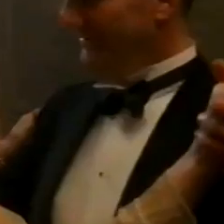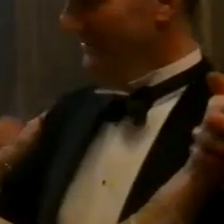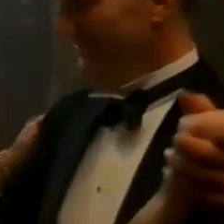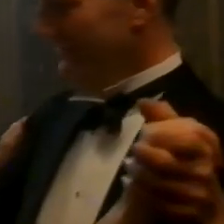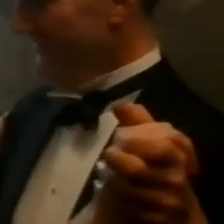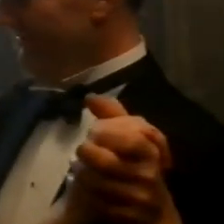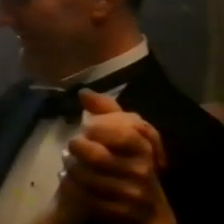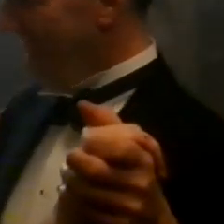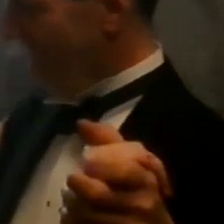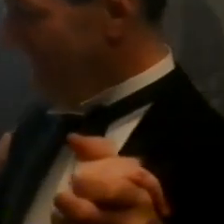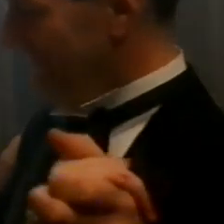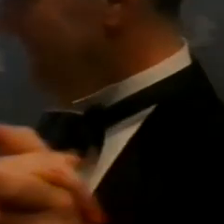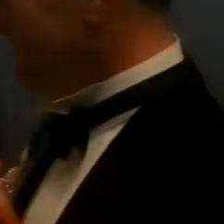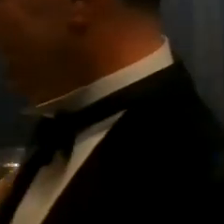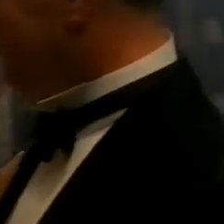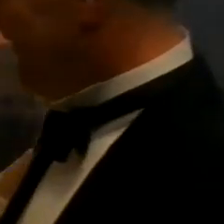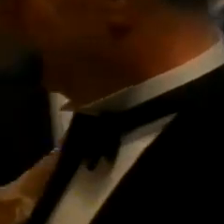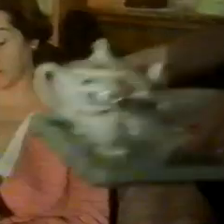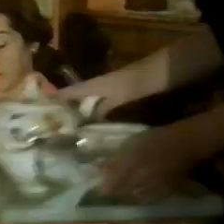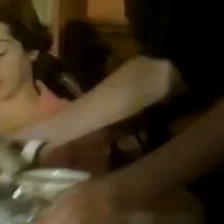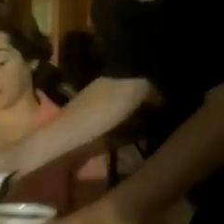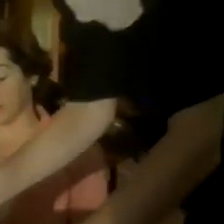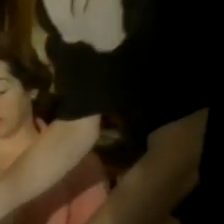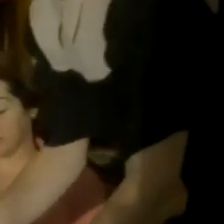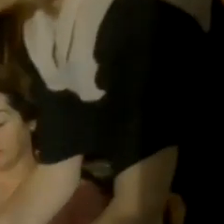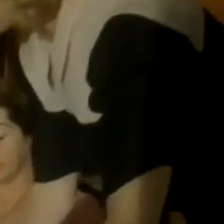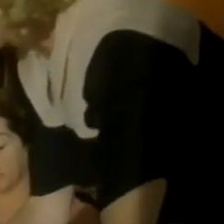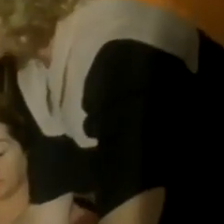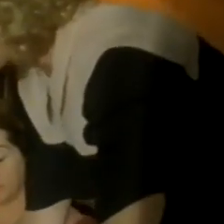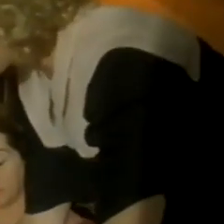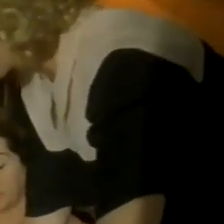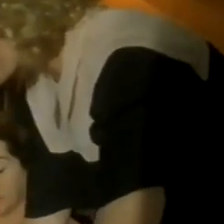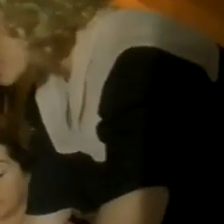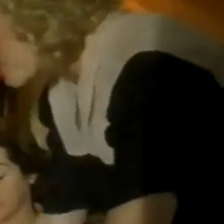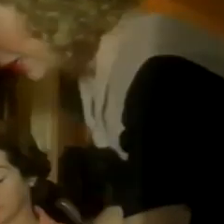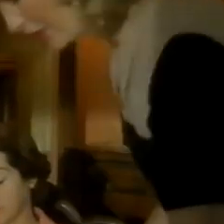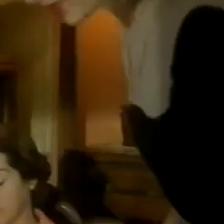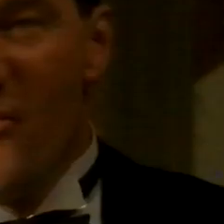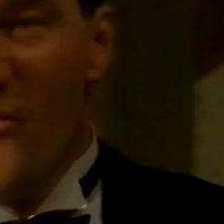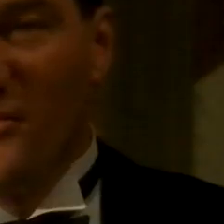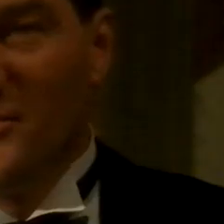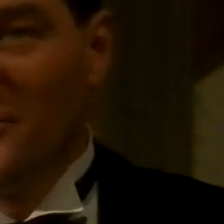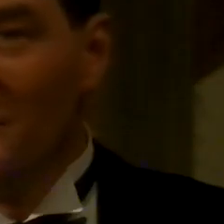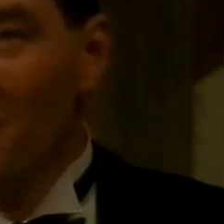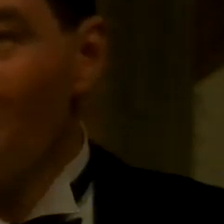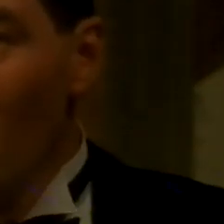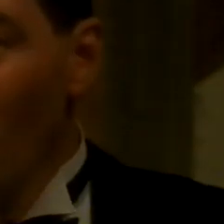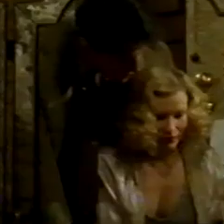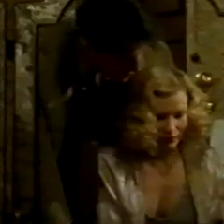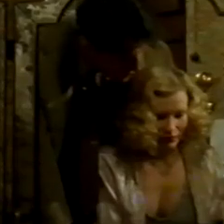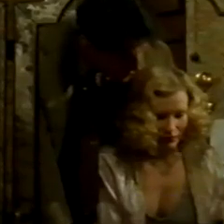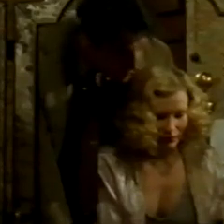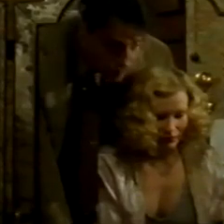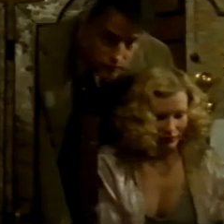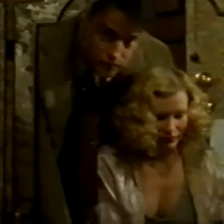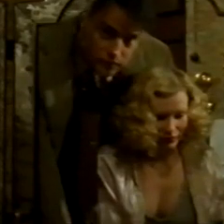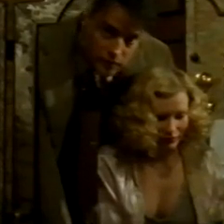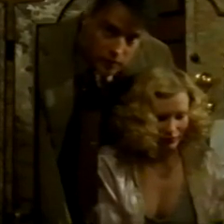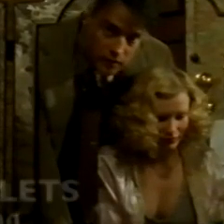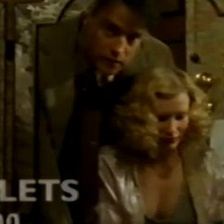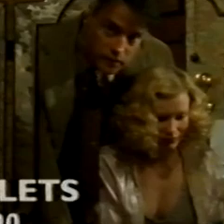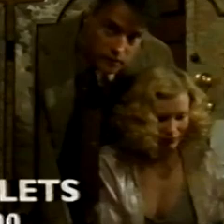baby. And desires. You're going out with him, aren't you? What on earth are you talking about? Dr. Sherlock. Does Rupert